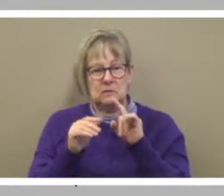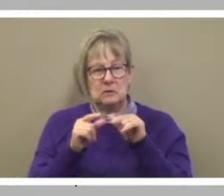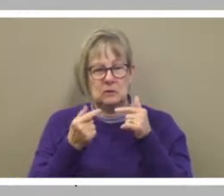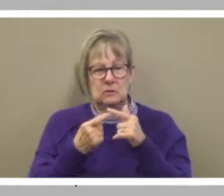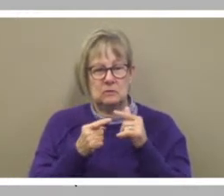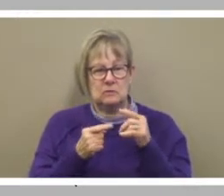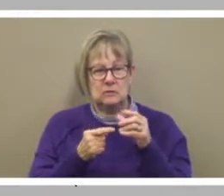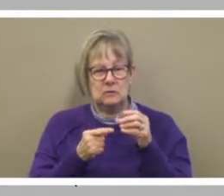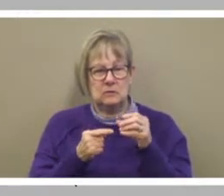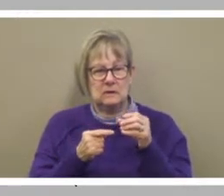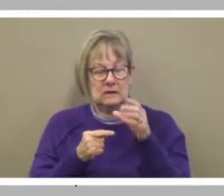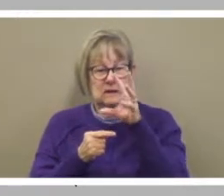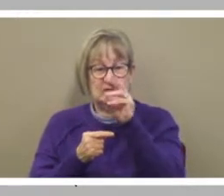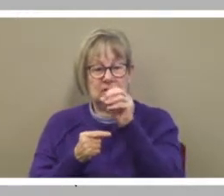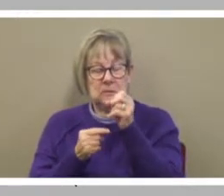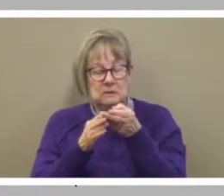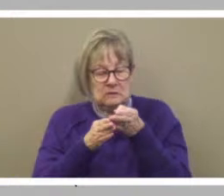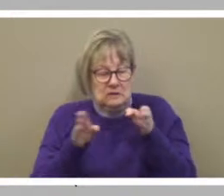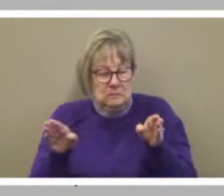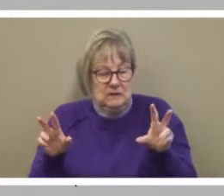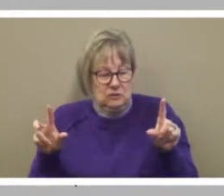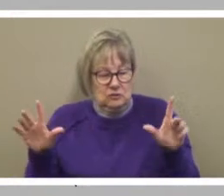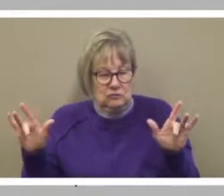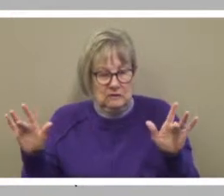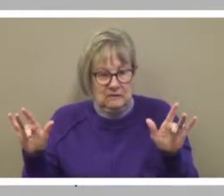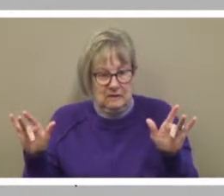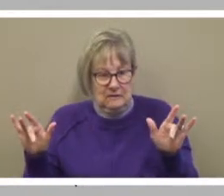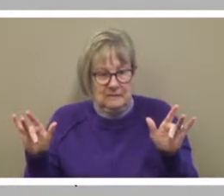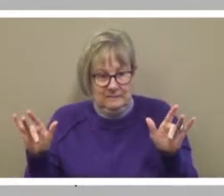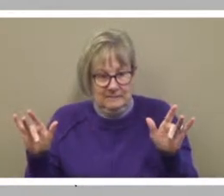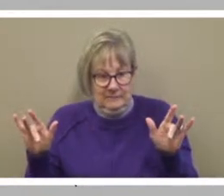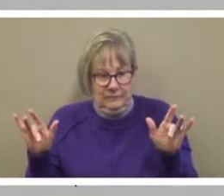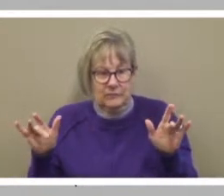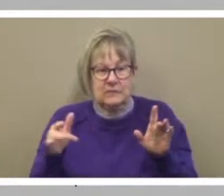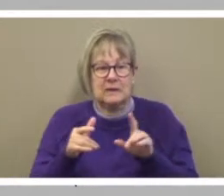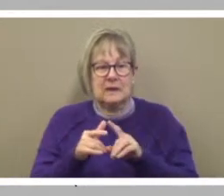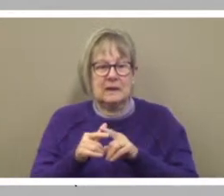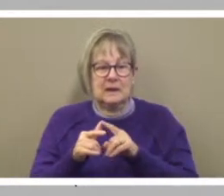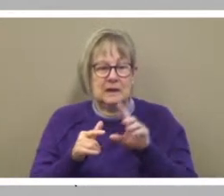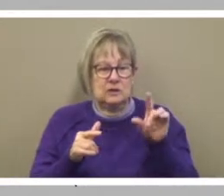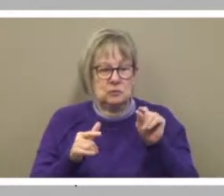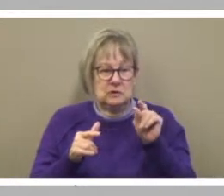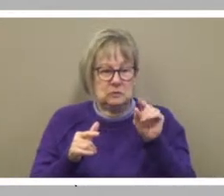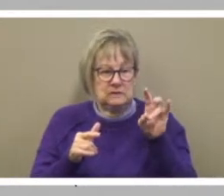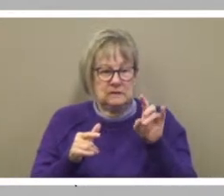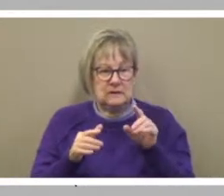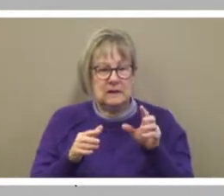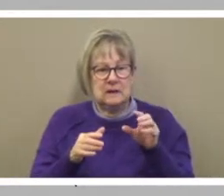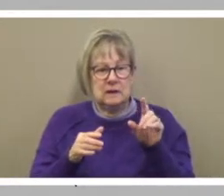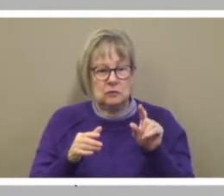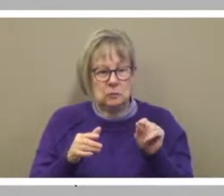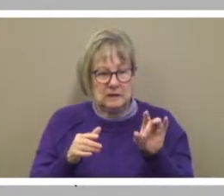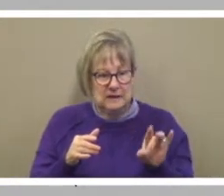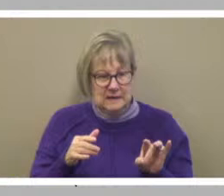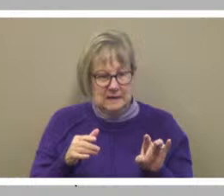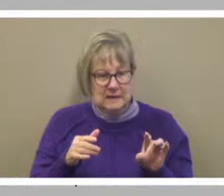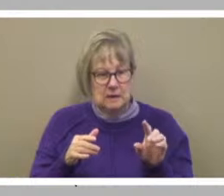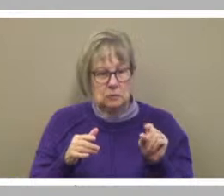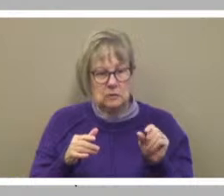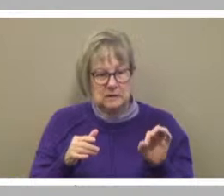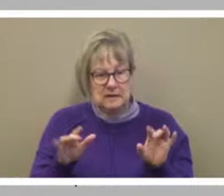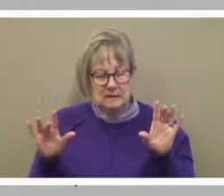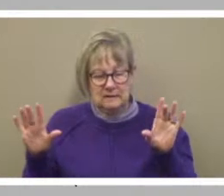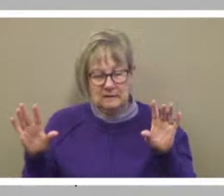split over each in September and March again, but it'll be a 50 cent increase in 27, 28, and